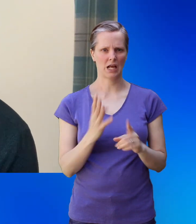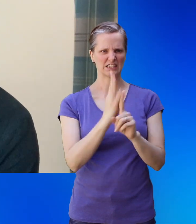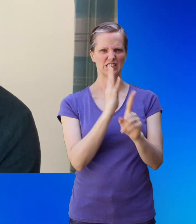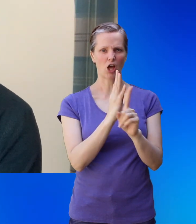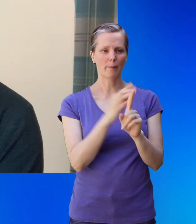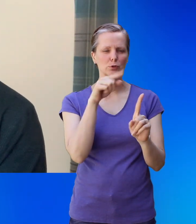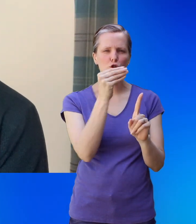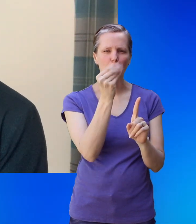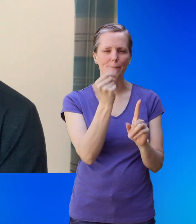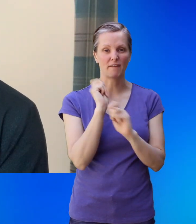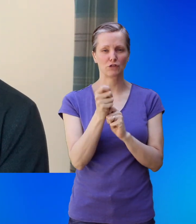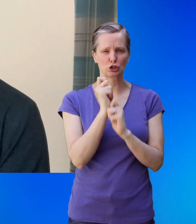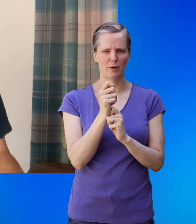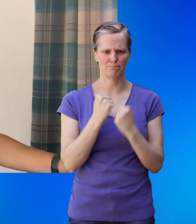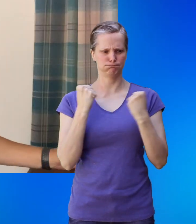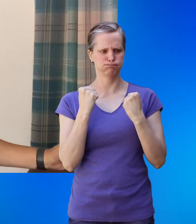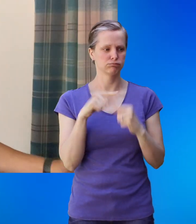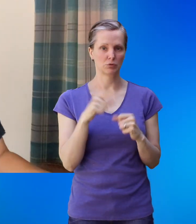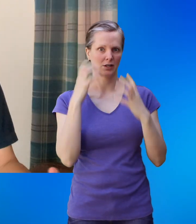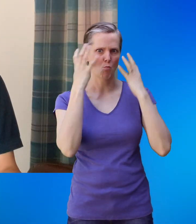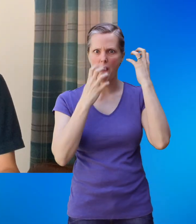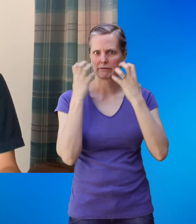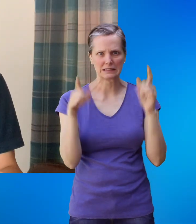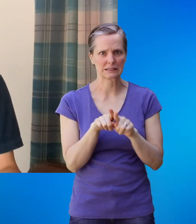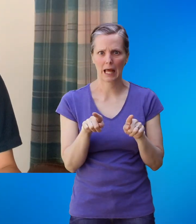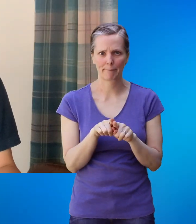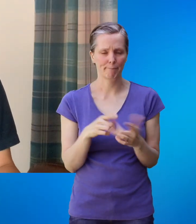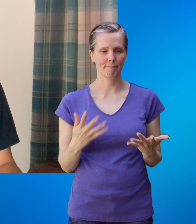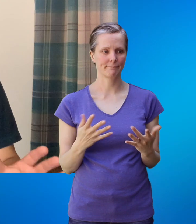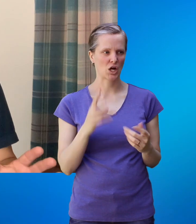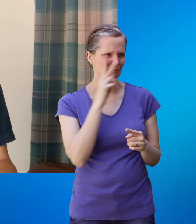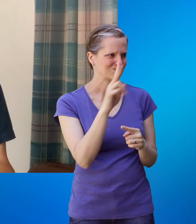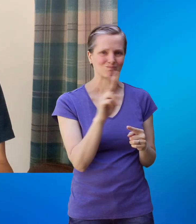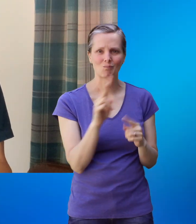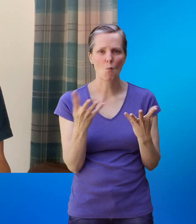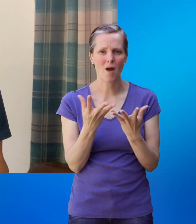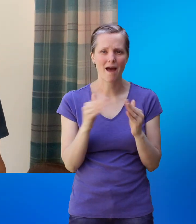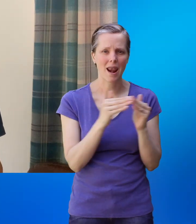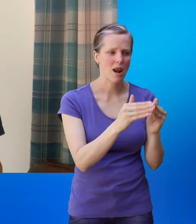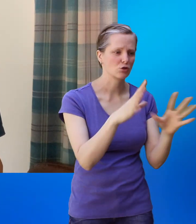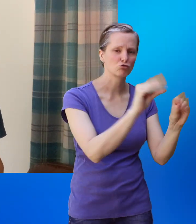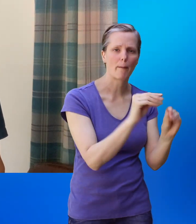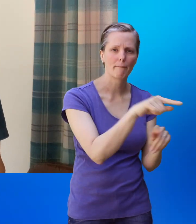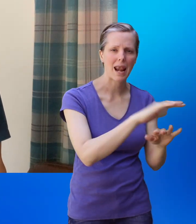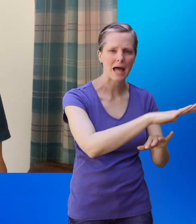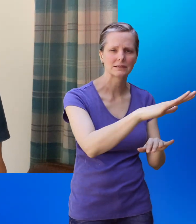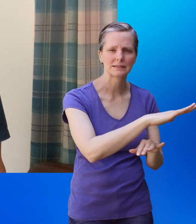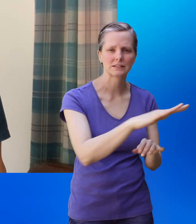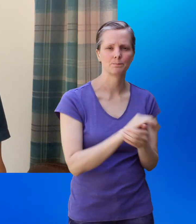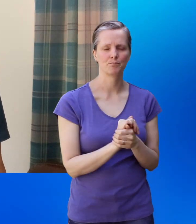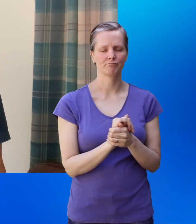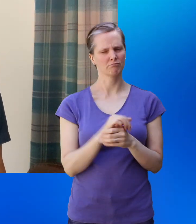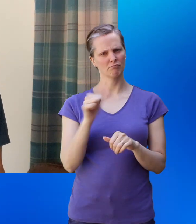tough fishermen were worried. They were looking for land. And then in the early